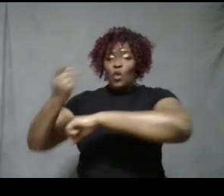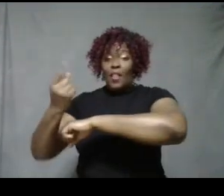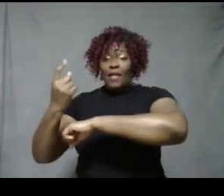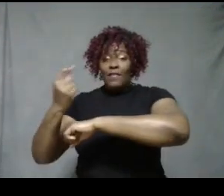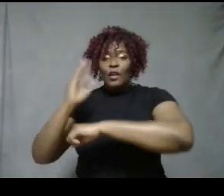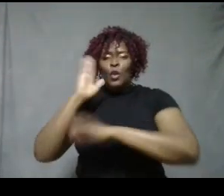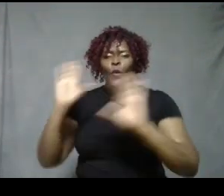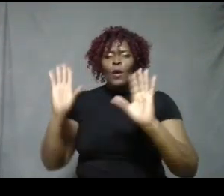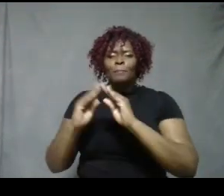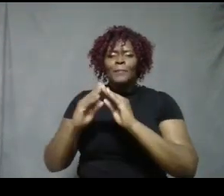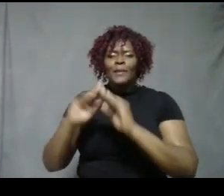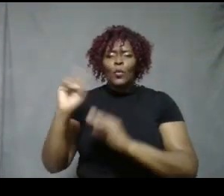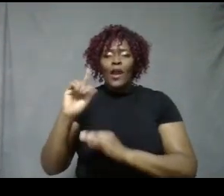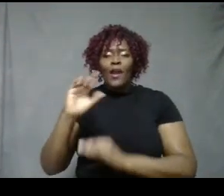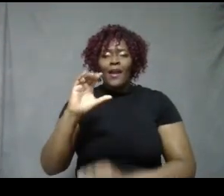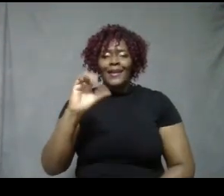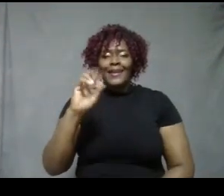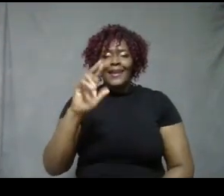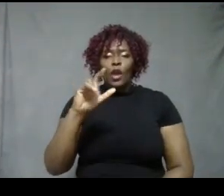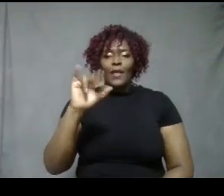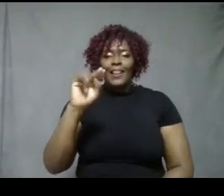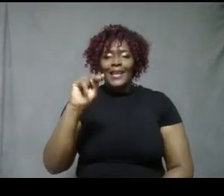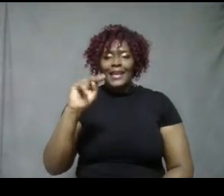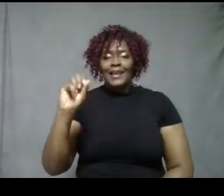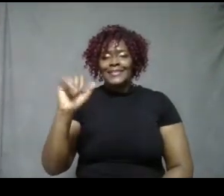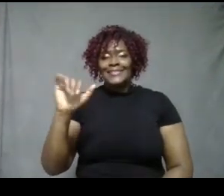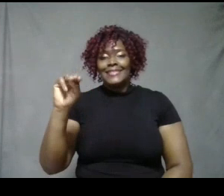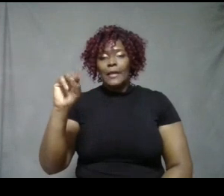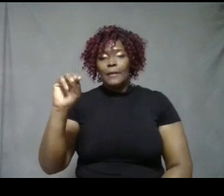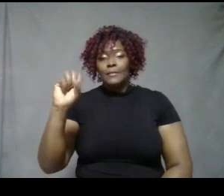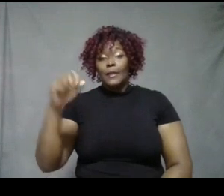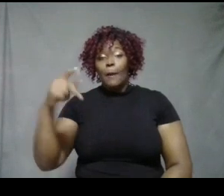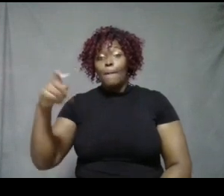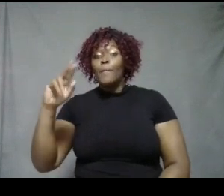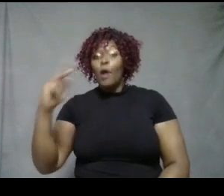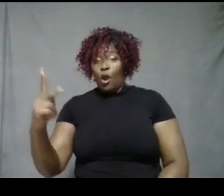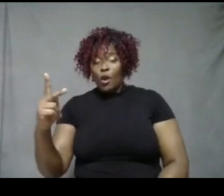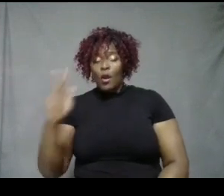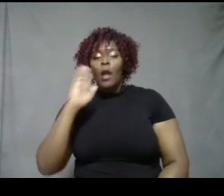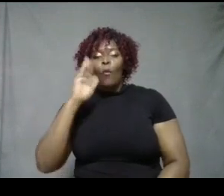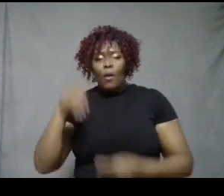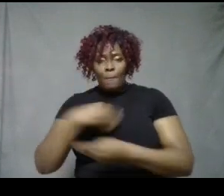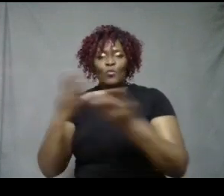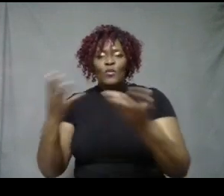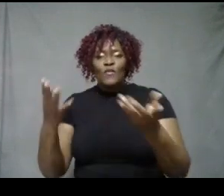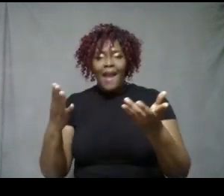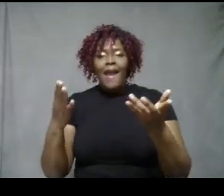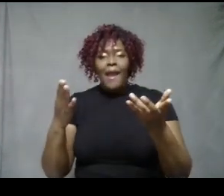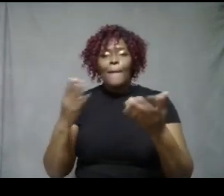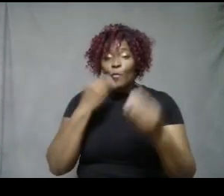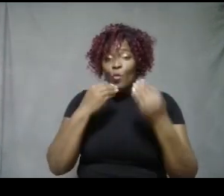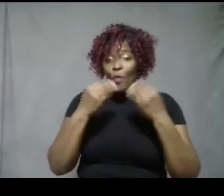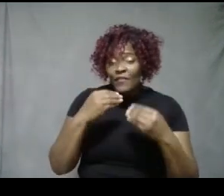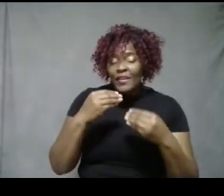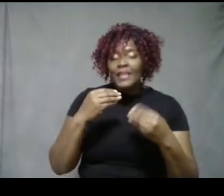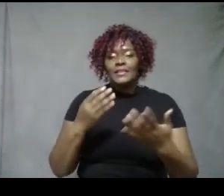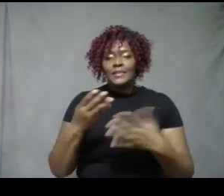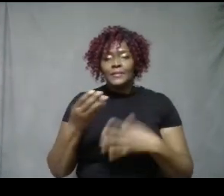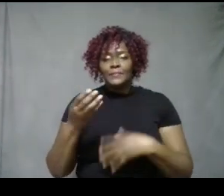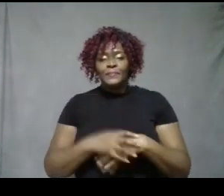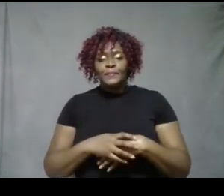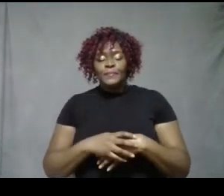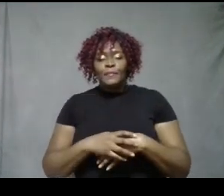Sims Park. Continental breakfast, supplies, and service hours will be provided, followed by the 2023 Reverend Dr.